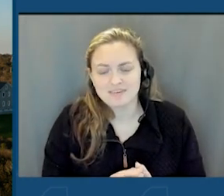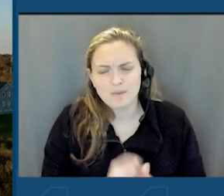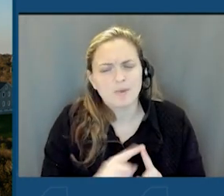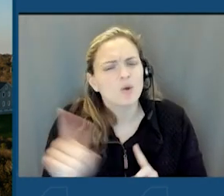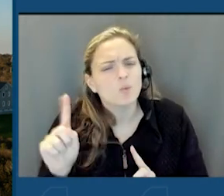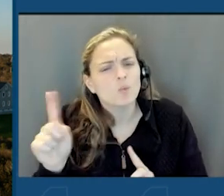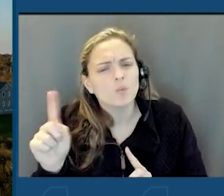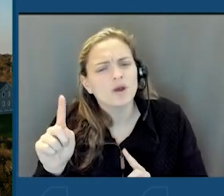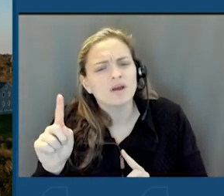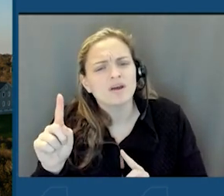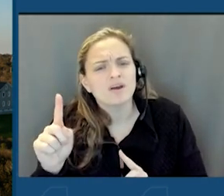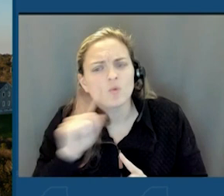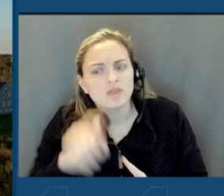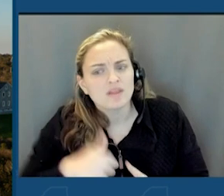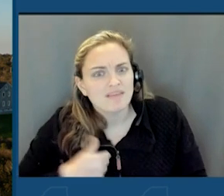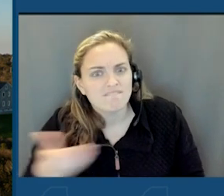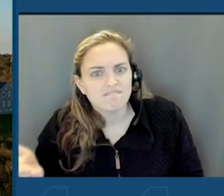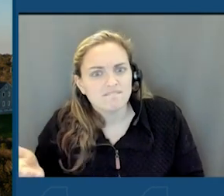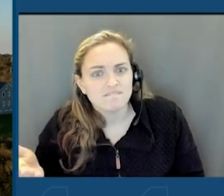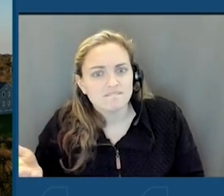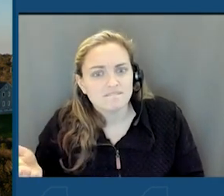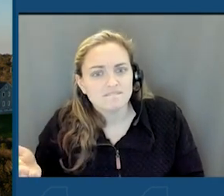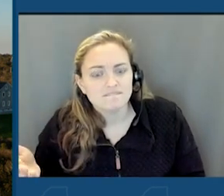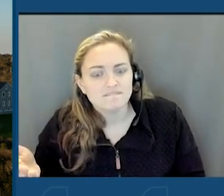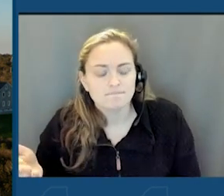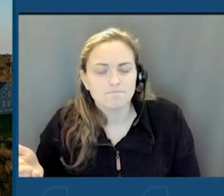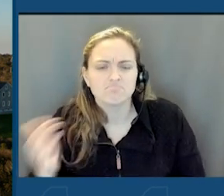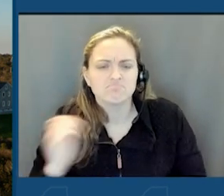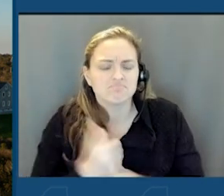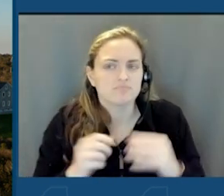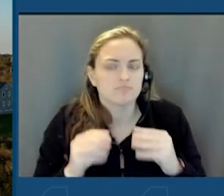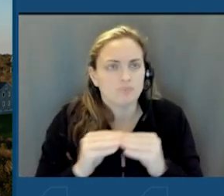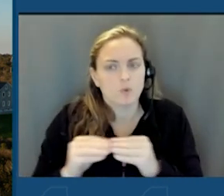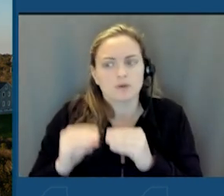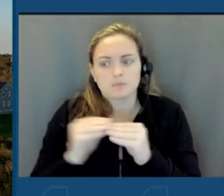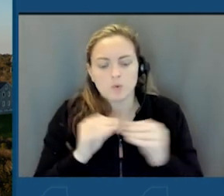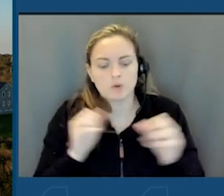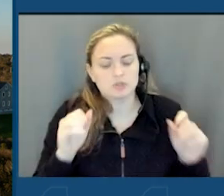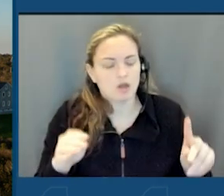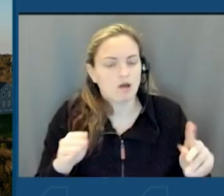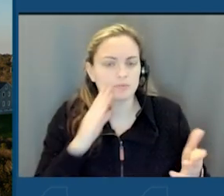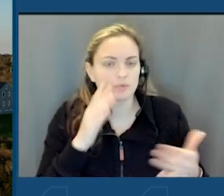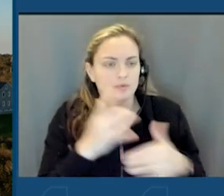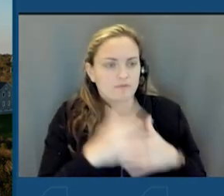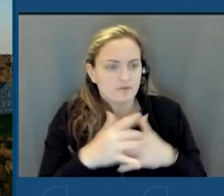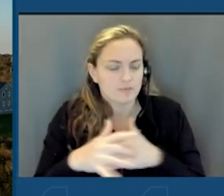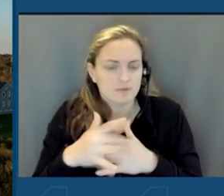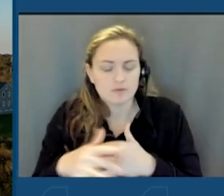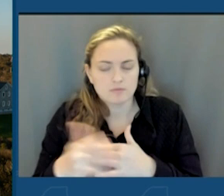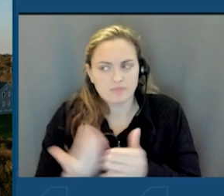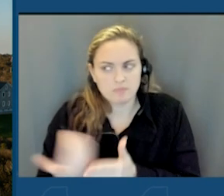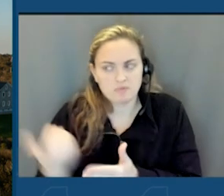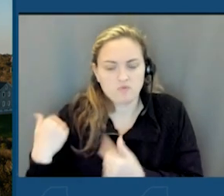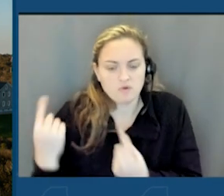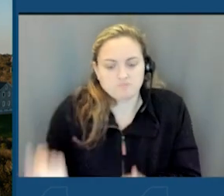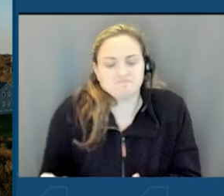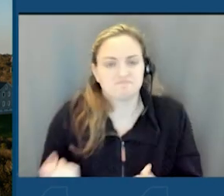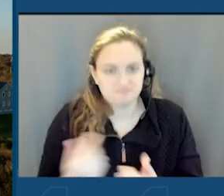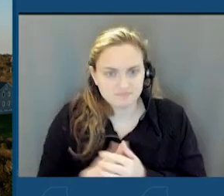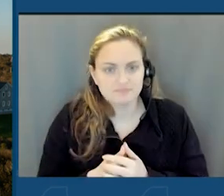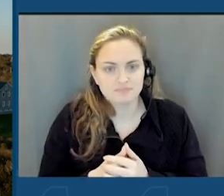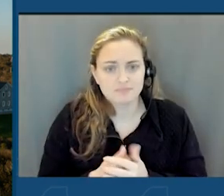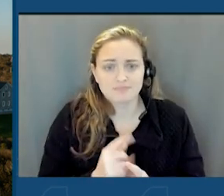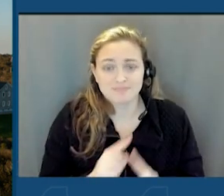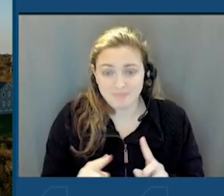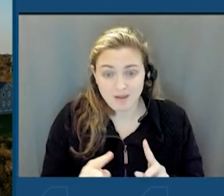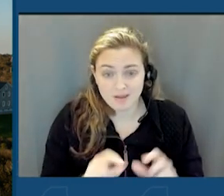employees going to live? We've created so many more jobs than ever before, but we've not